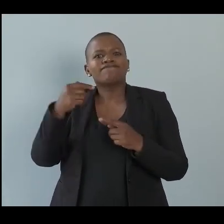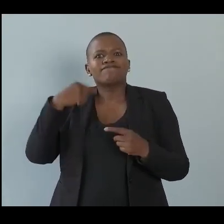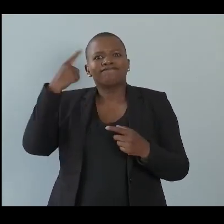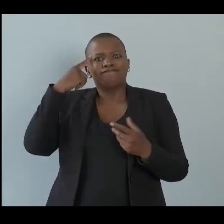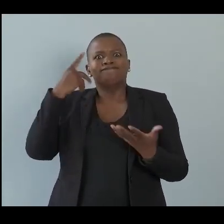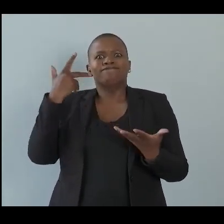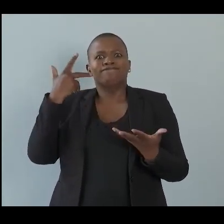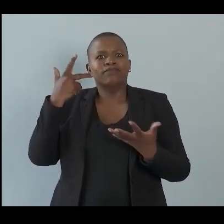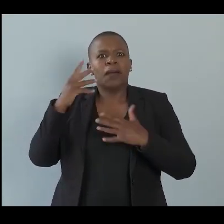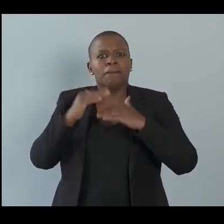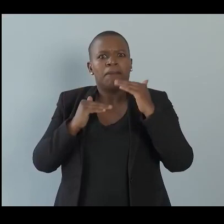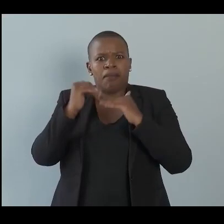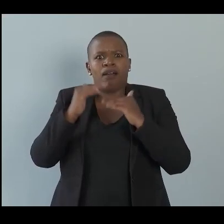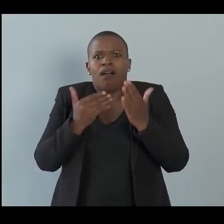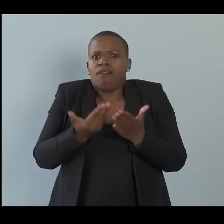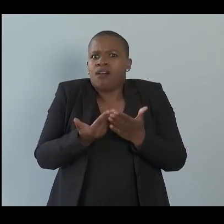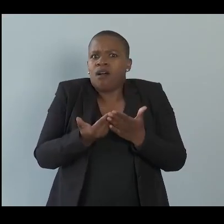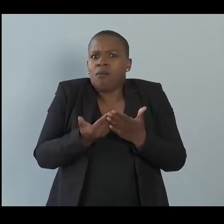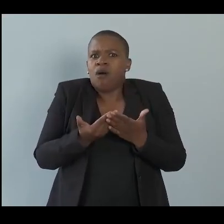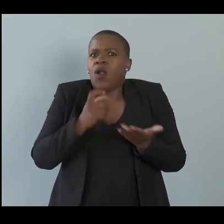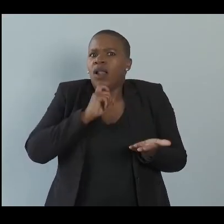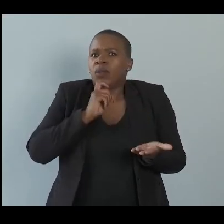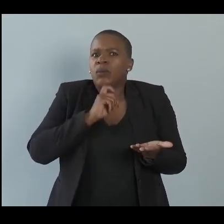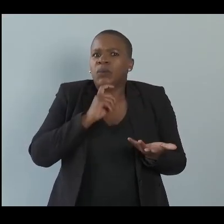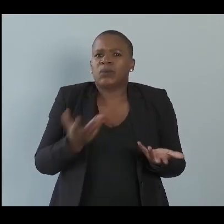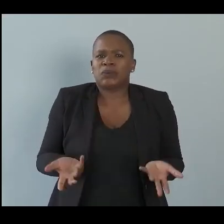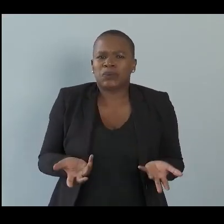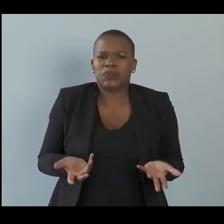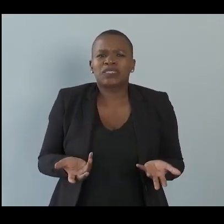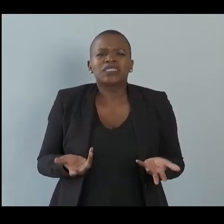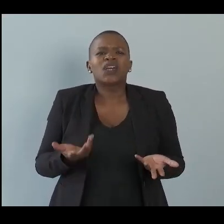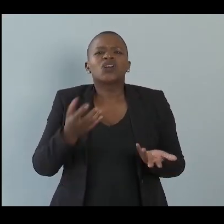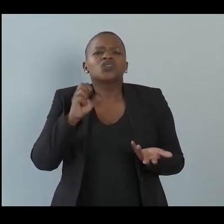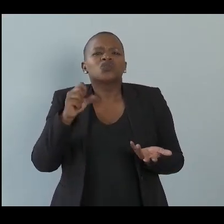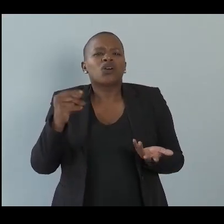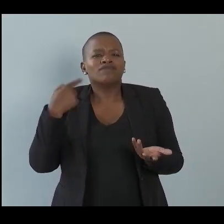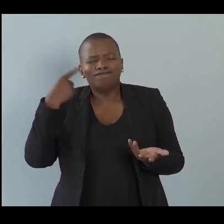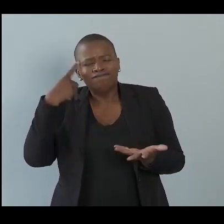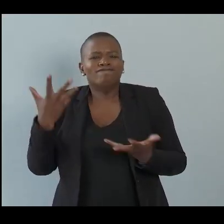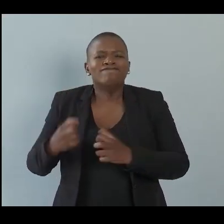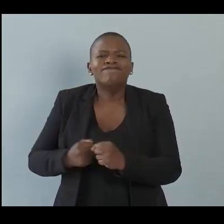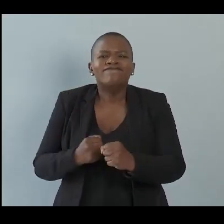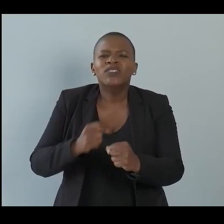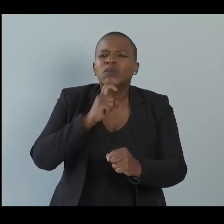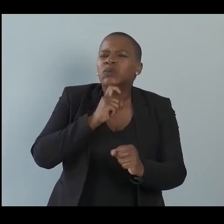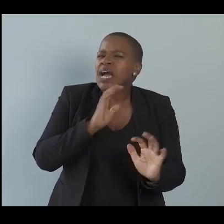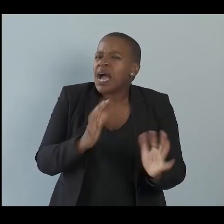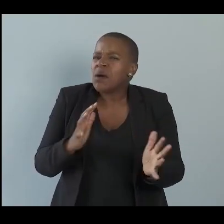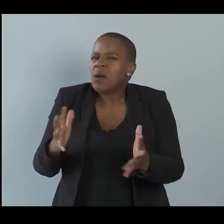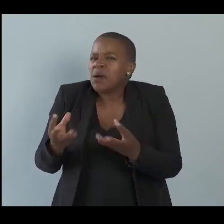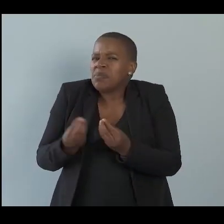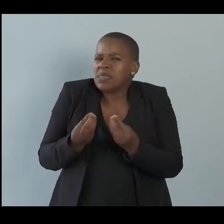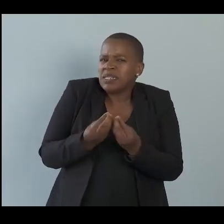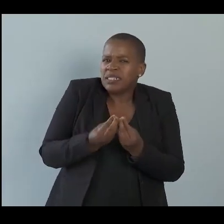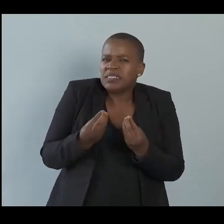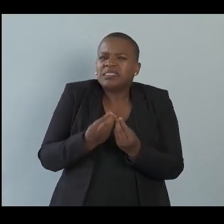property available to us. We really drove a considered property consolidation strategy, by either subletting, by letting some of our